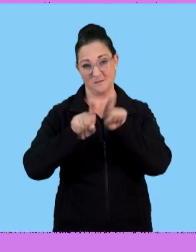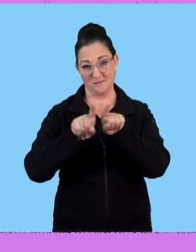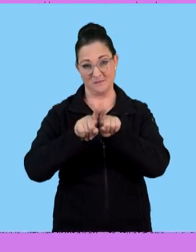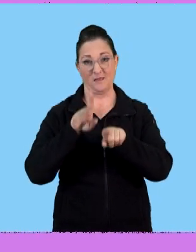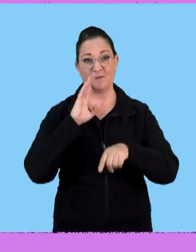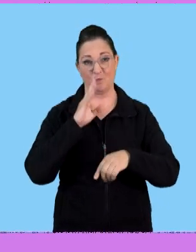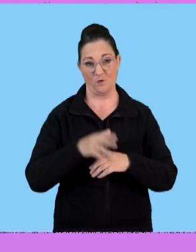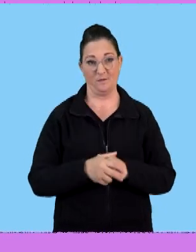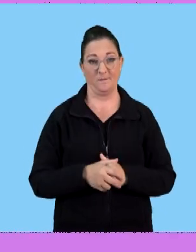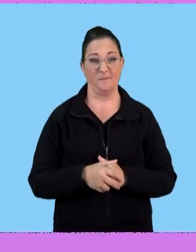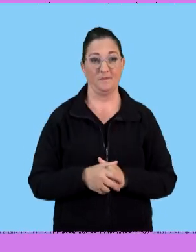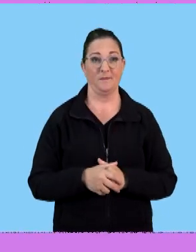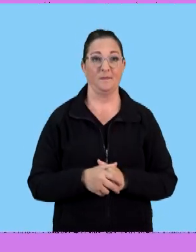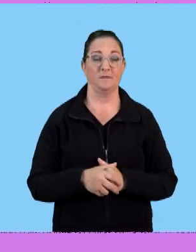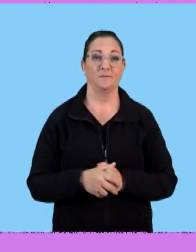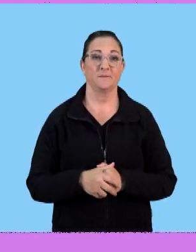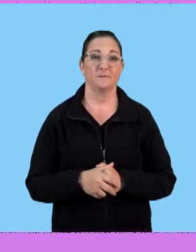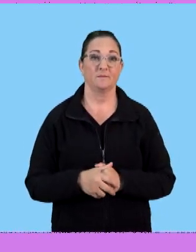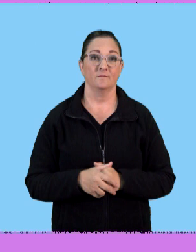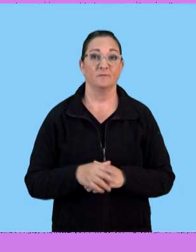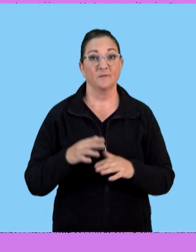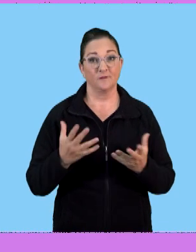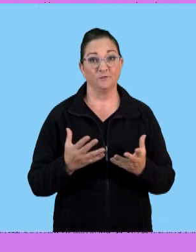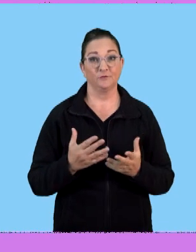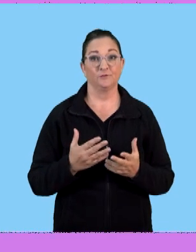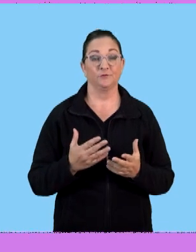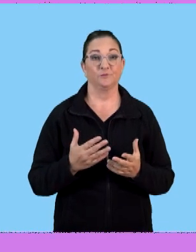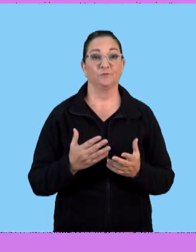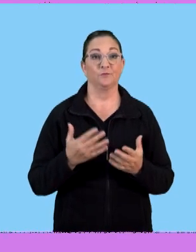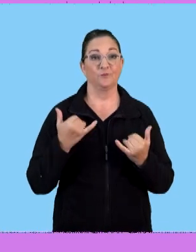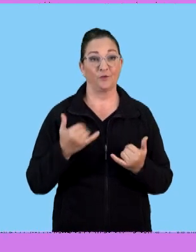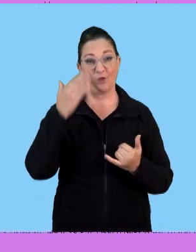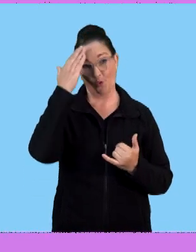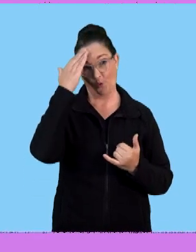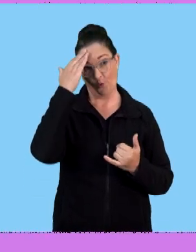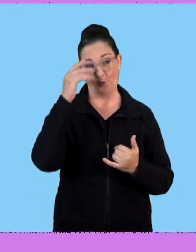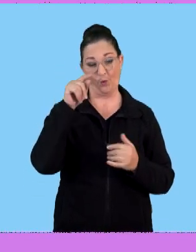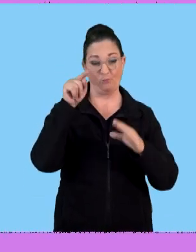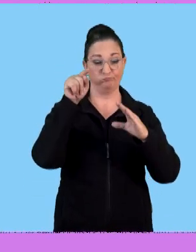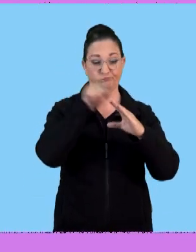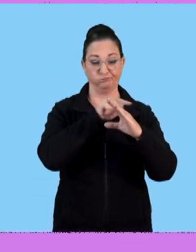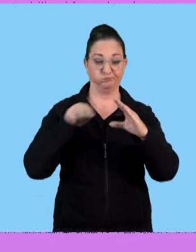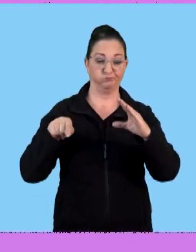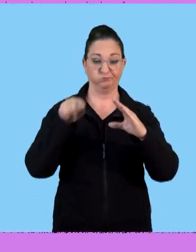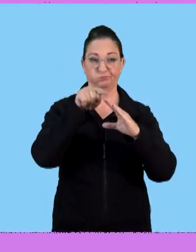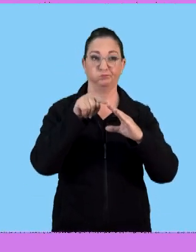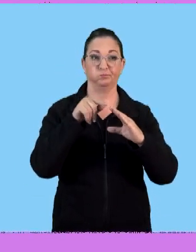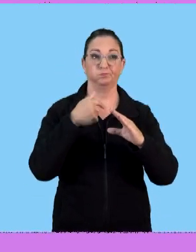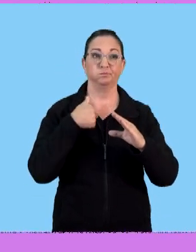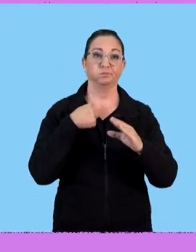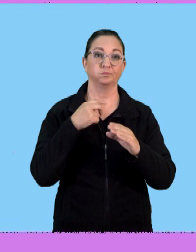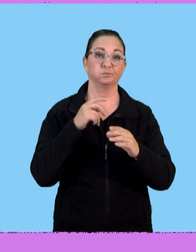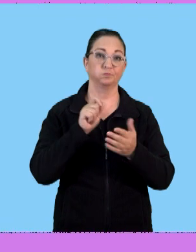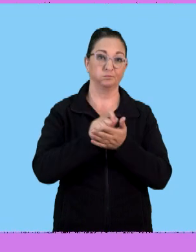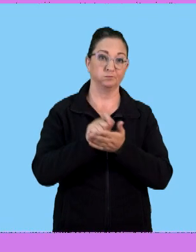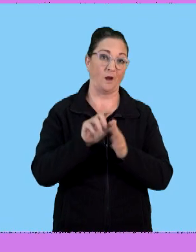then equals 3 centimeters as well. Guys, are we fine? So in order to calculate the perimeter of this triangle then, I'll write